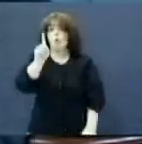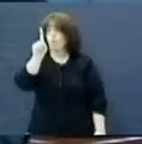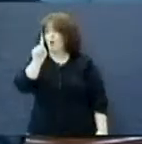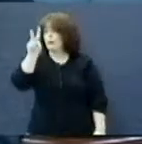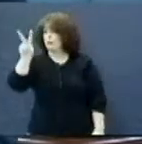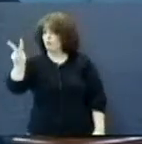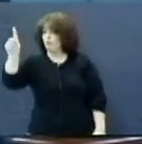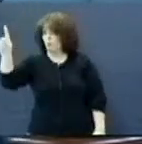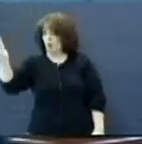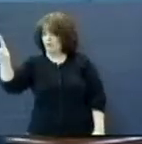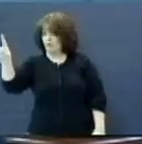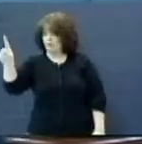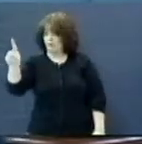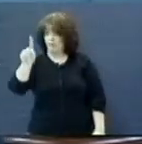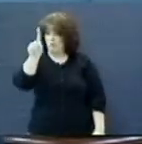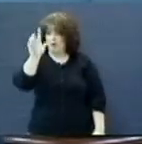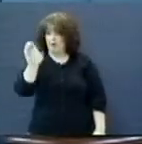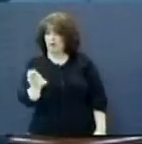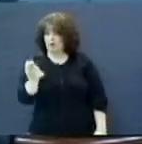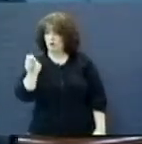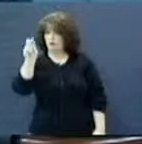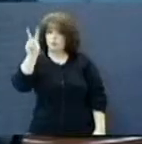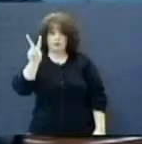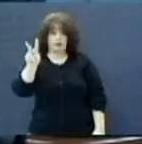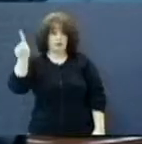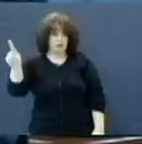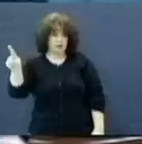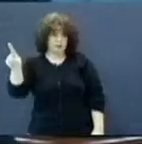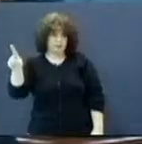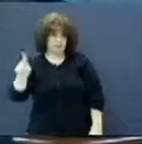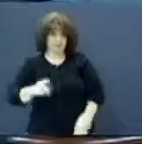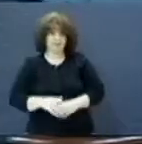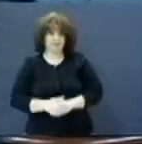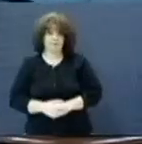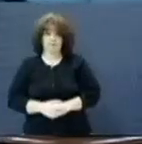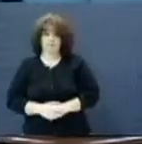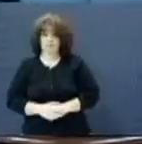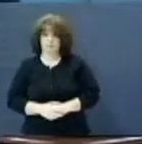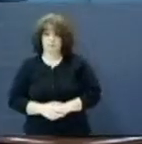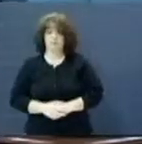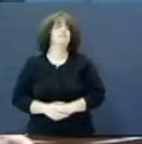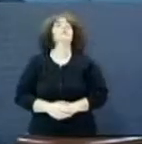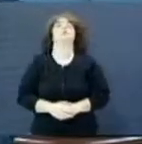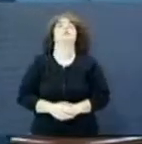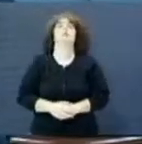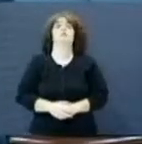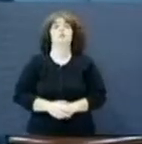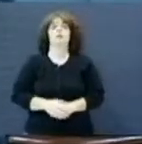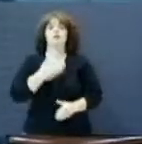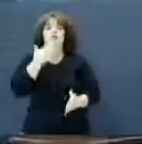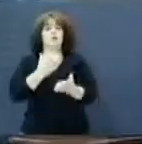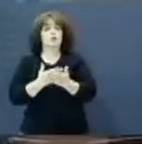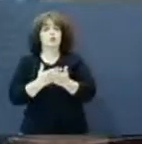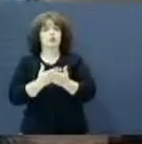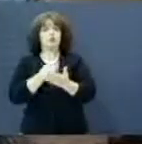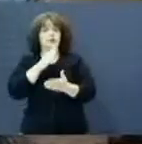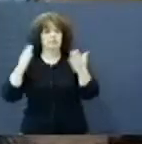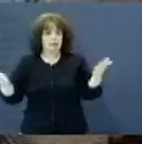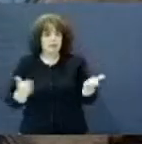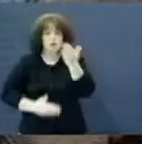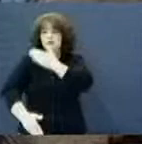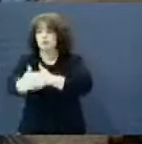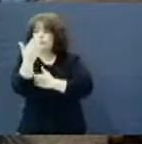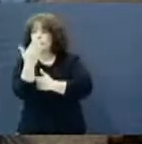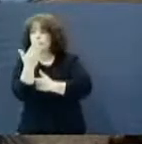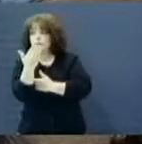you? Psalm 121. It is good to be here this morning. Thank God. I